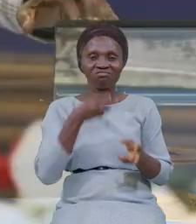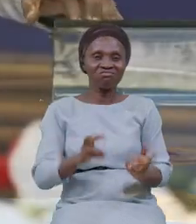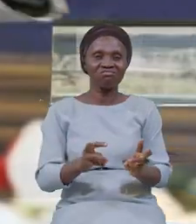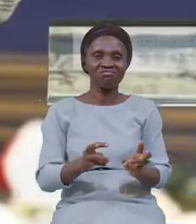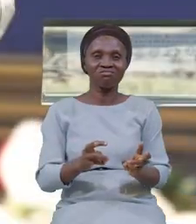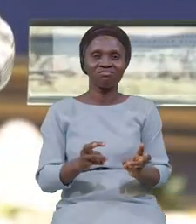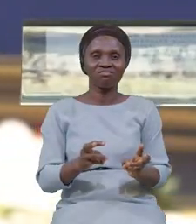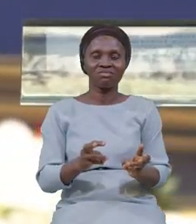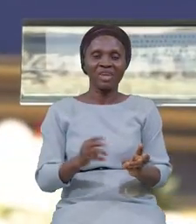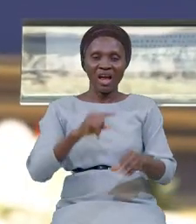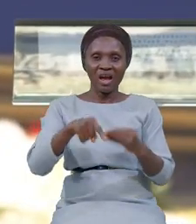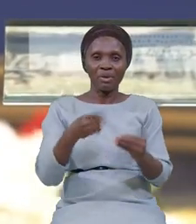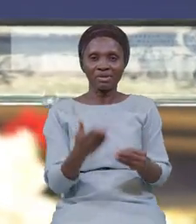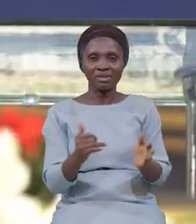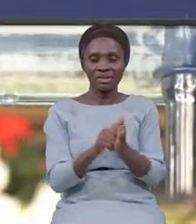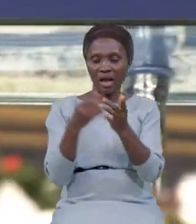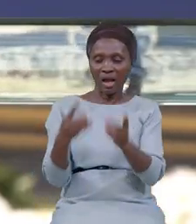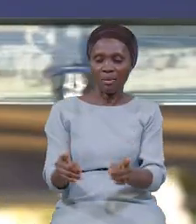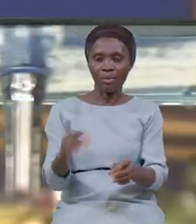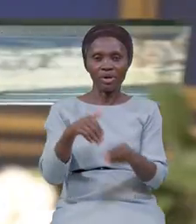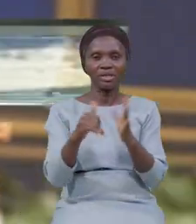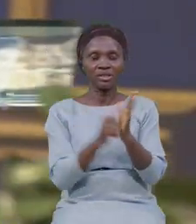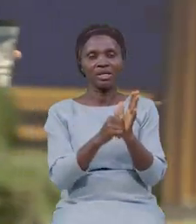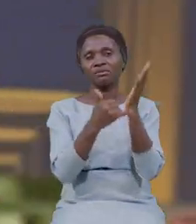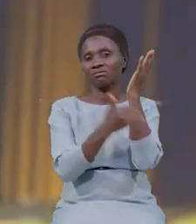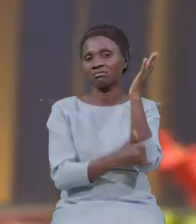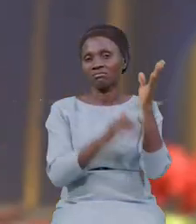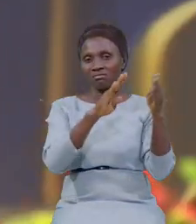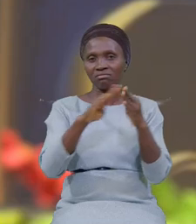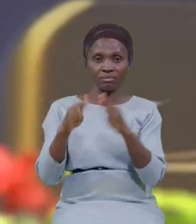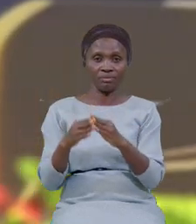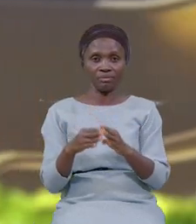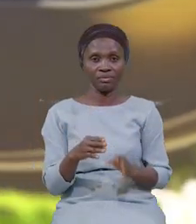city. Now, you know, Miriam could have come